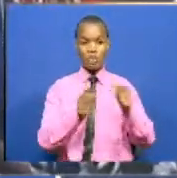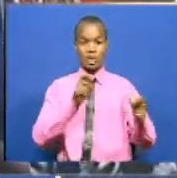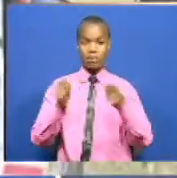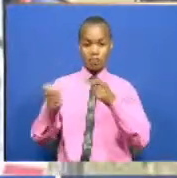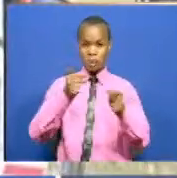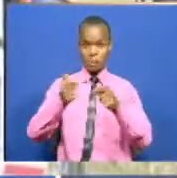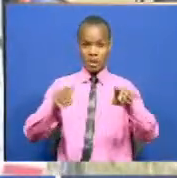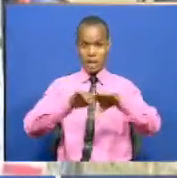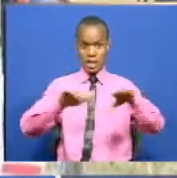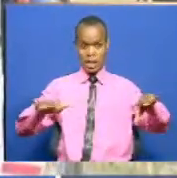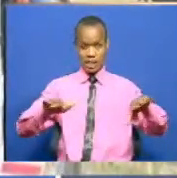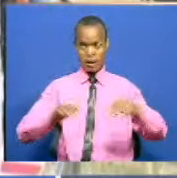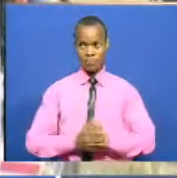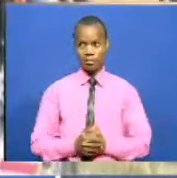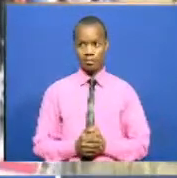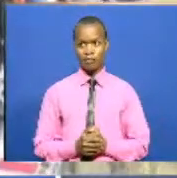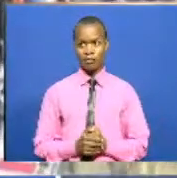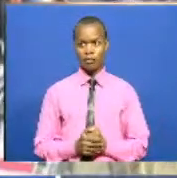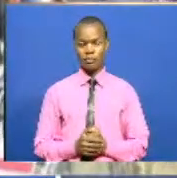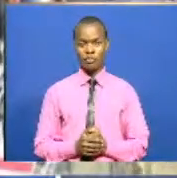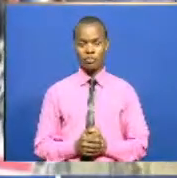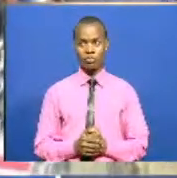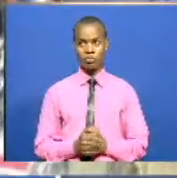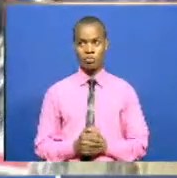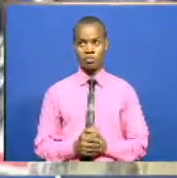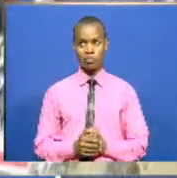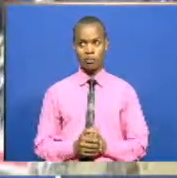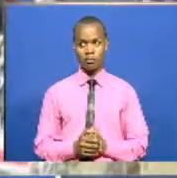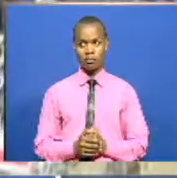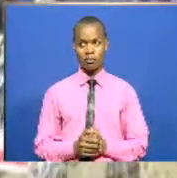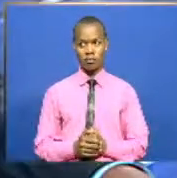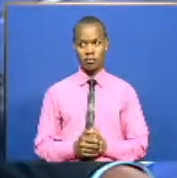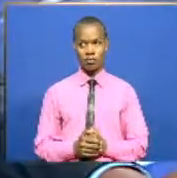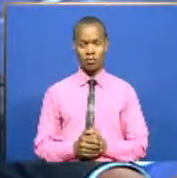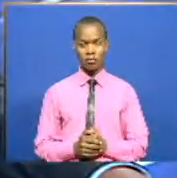region. Suleiman Yeri, Channel One News.